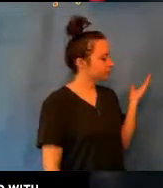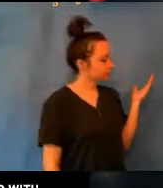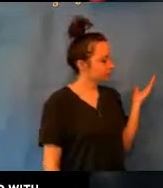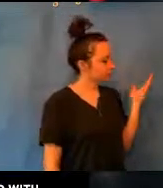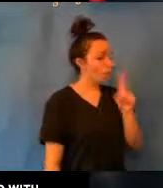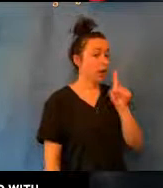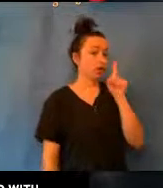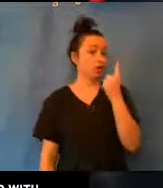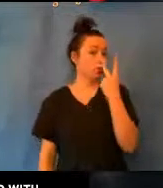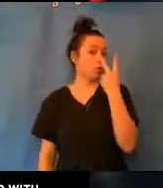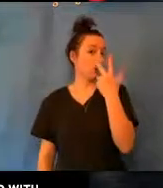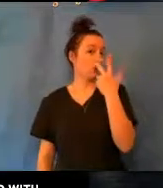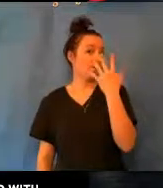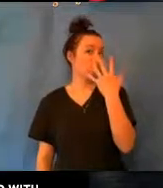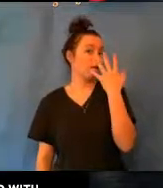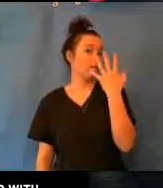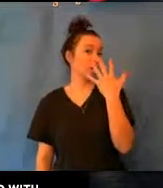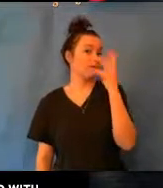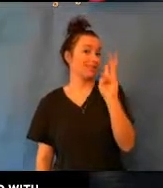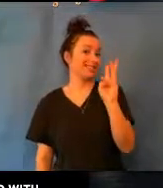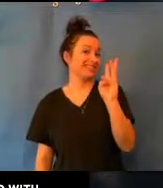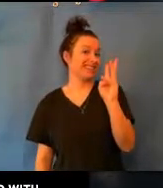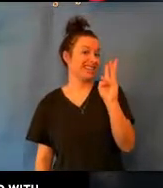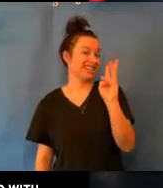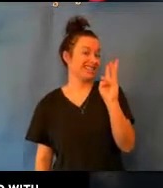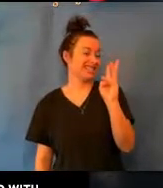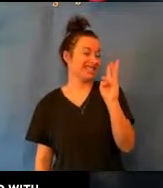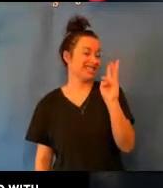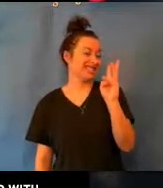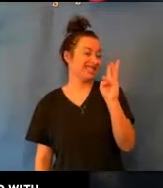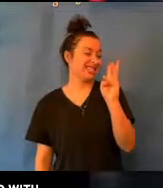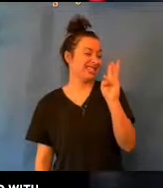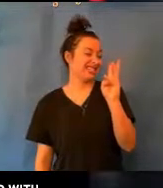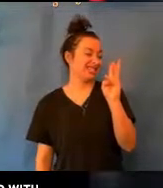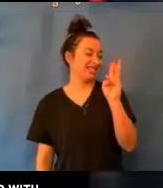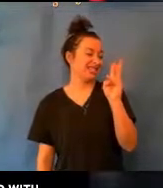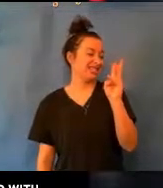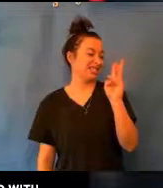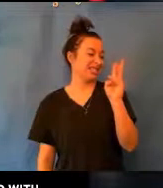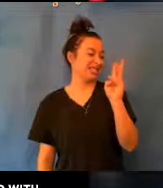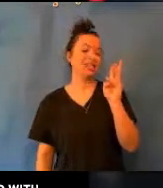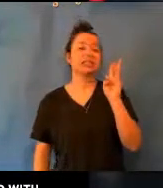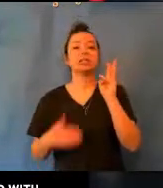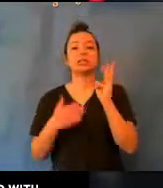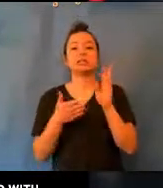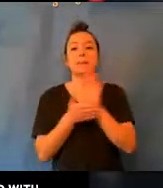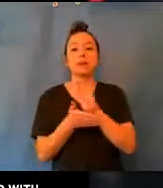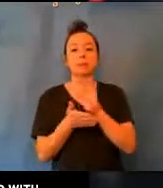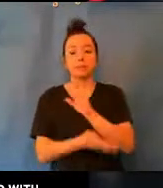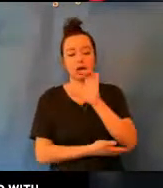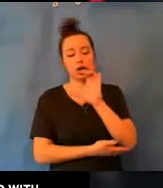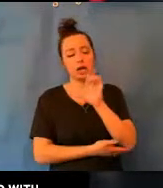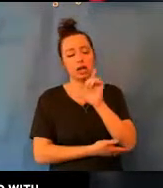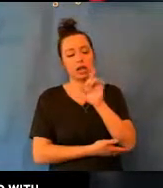So he is 1, 2, 3, 4, 5, 6 paper clips long. Let's see, his foot goes a